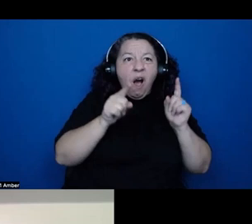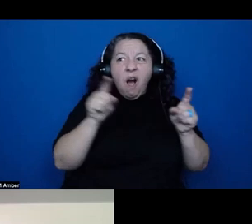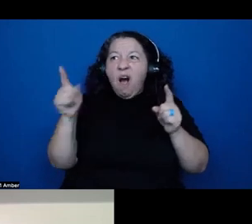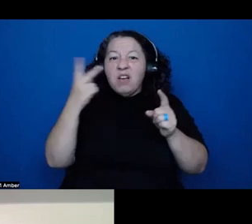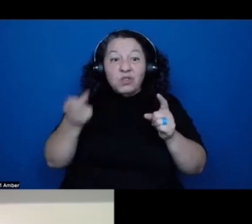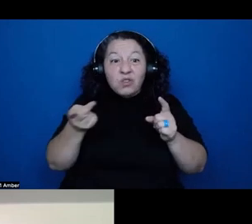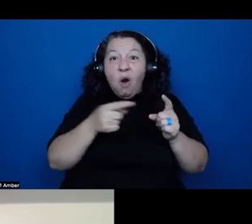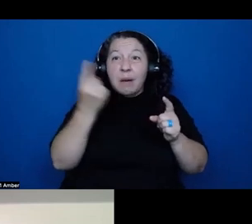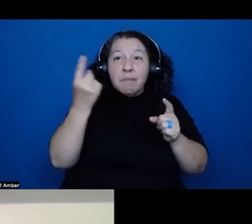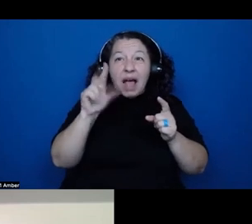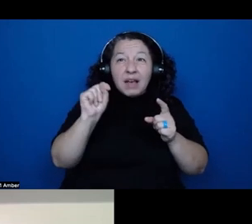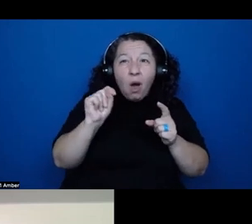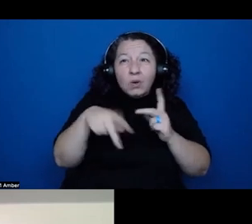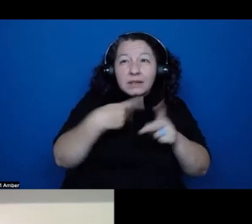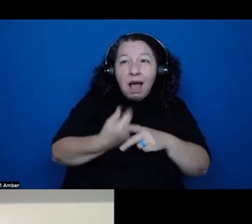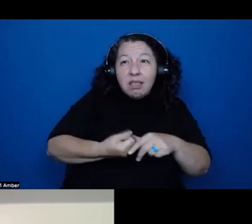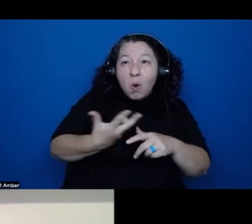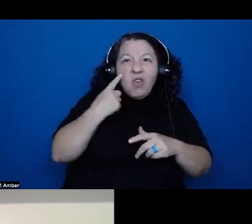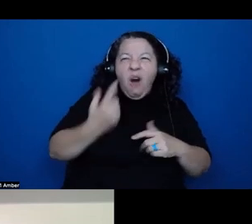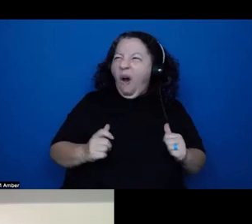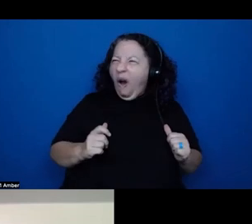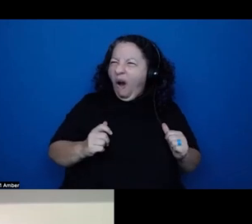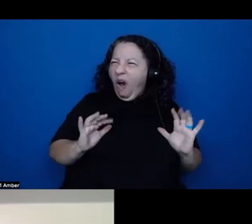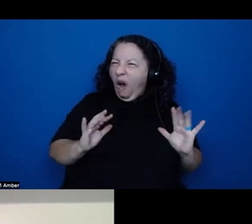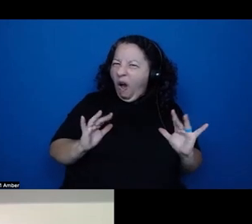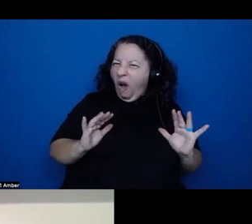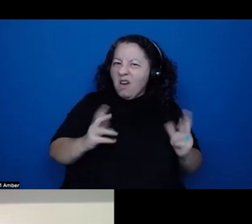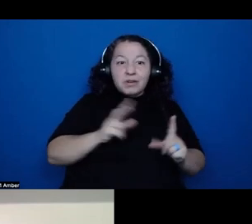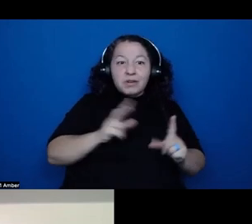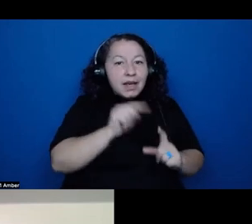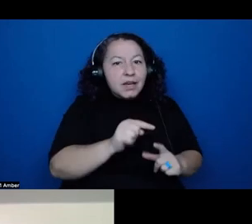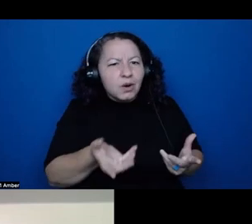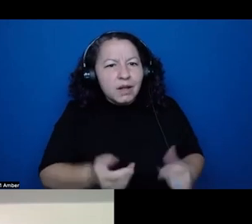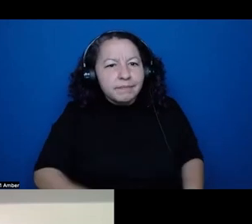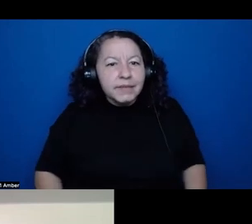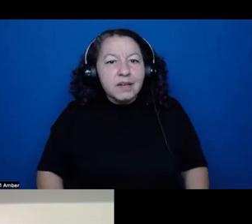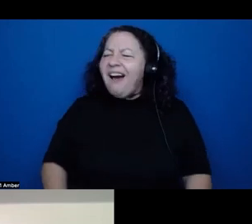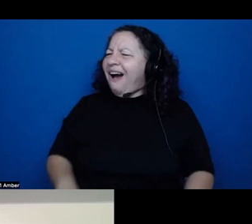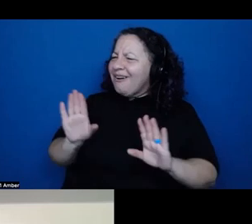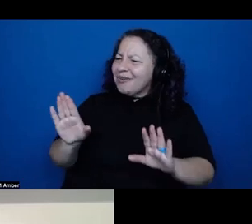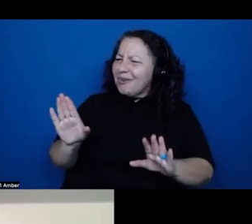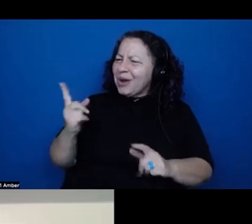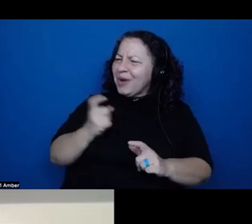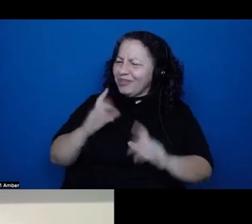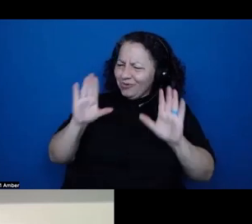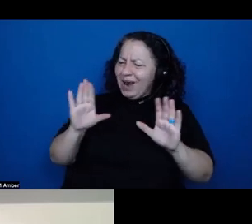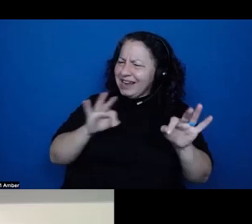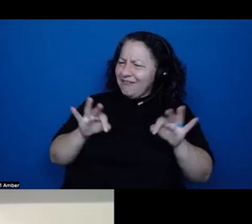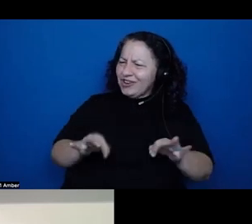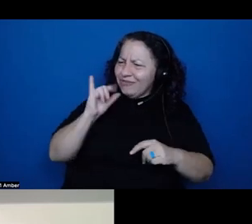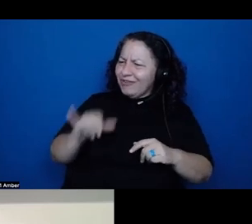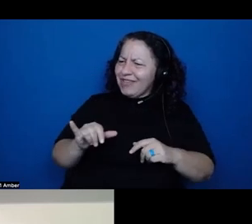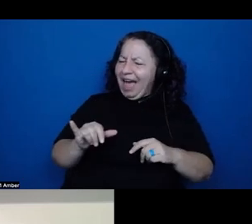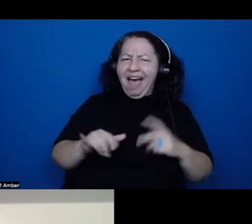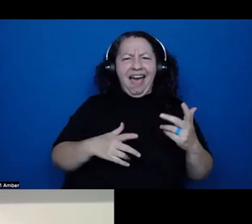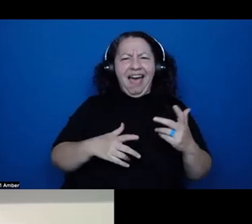thing? Yeah, thanks, Leah. Great question and great definition of blackout poetry. Thank you for bringing that